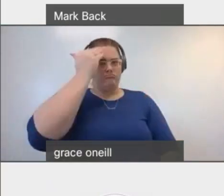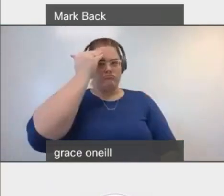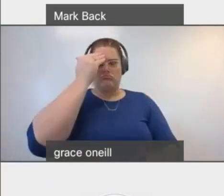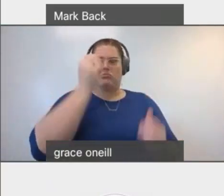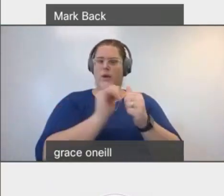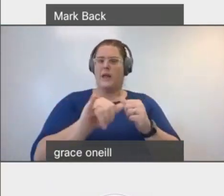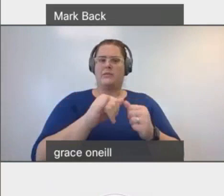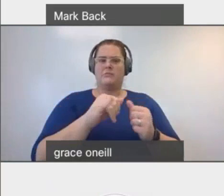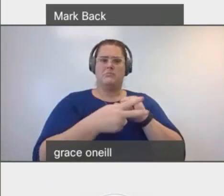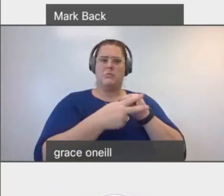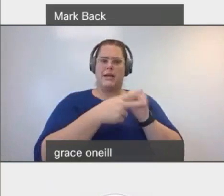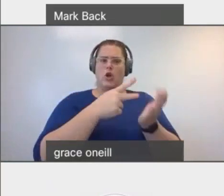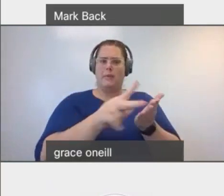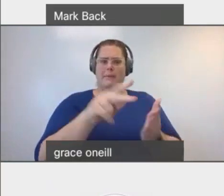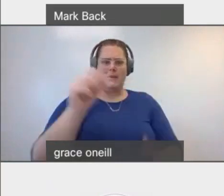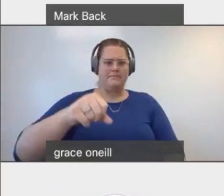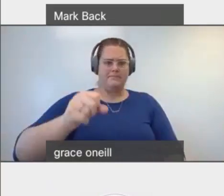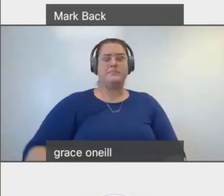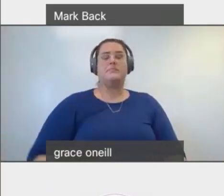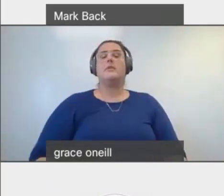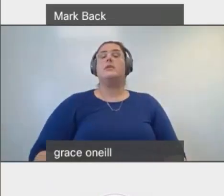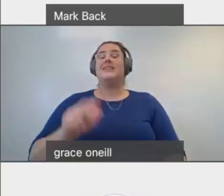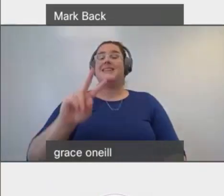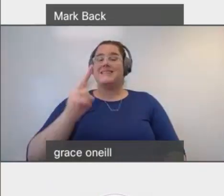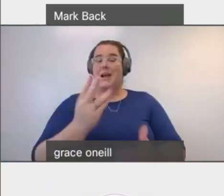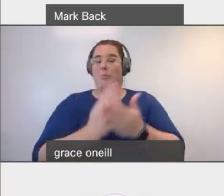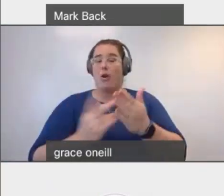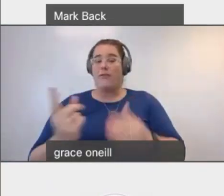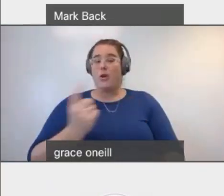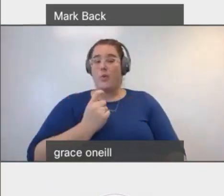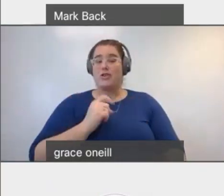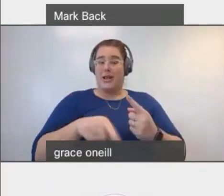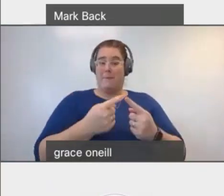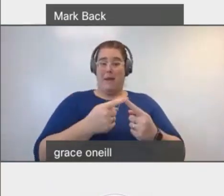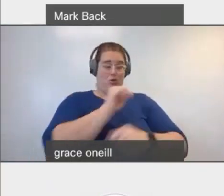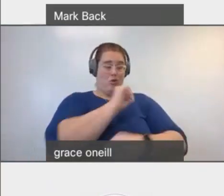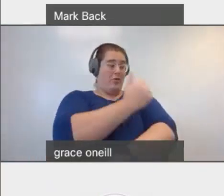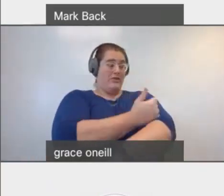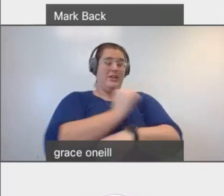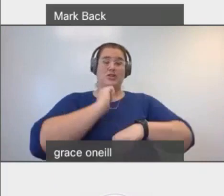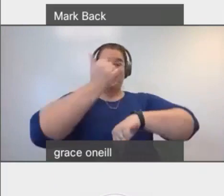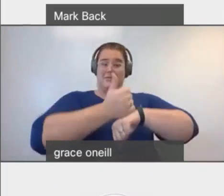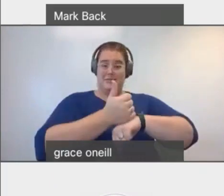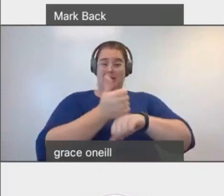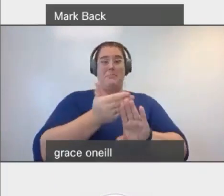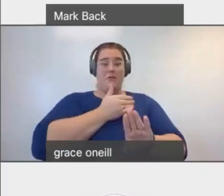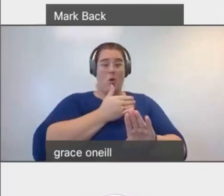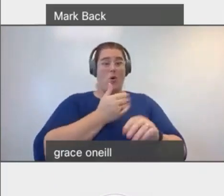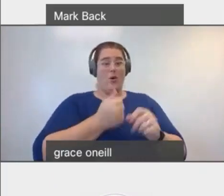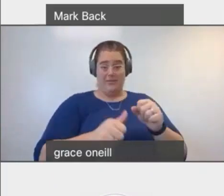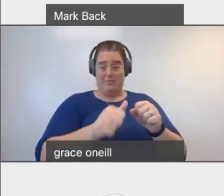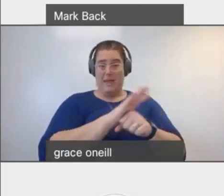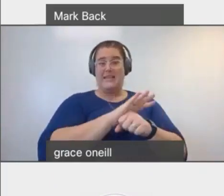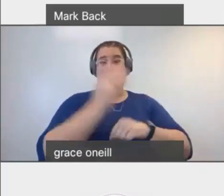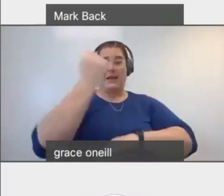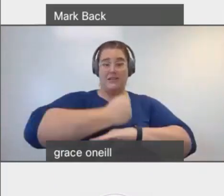of authorizations that were in place prior to the pandemic, you may recall that we kept authorizations open at